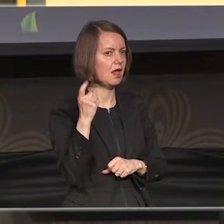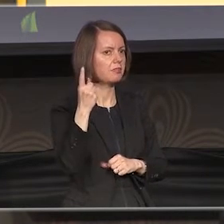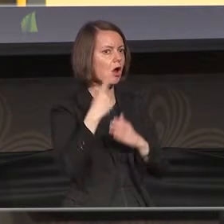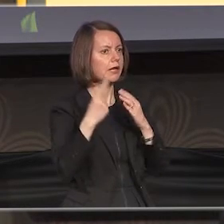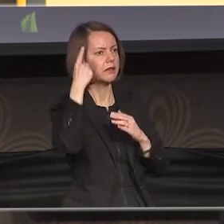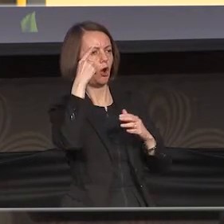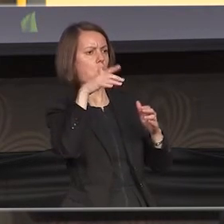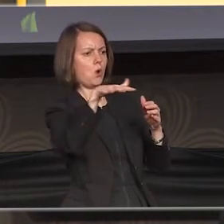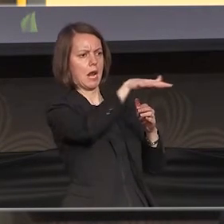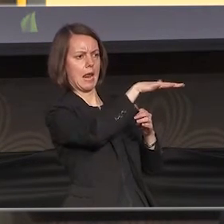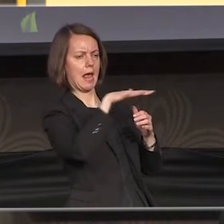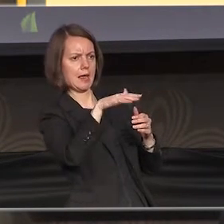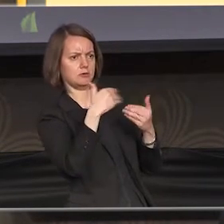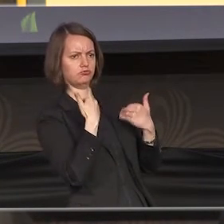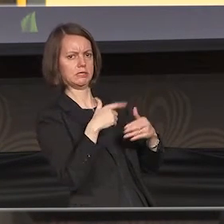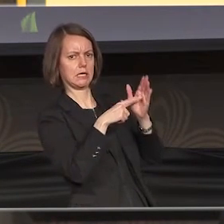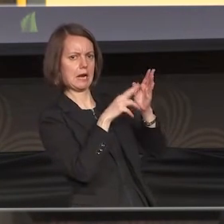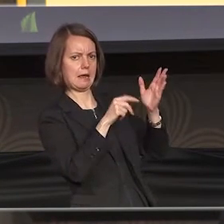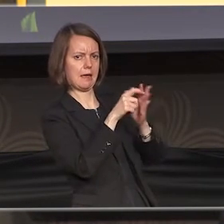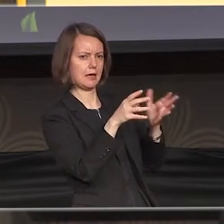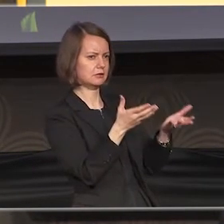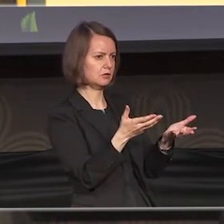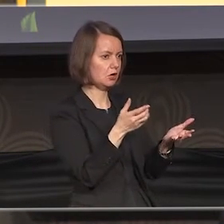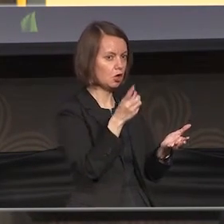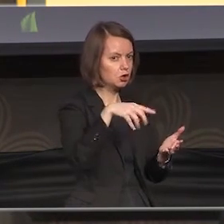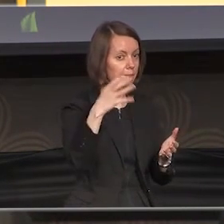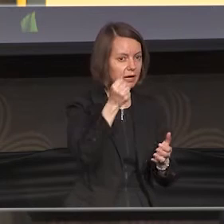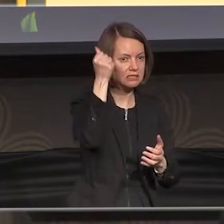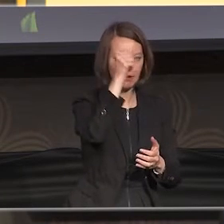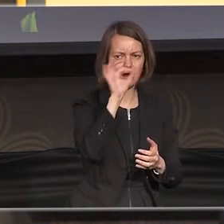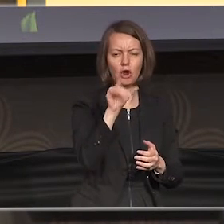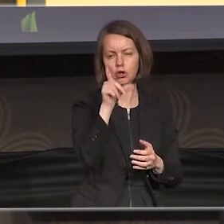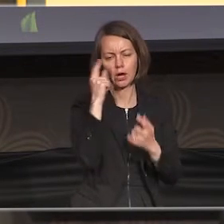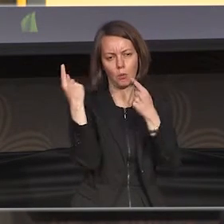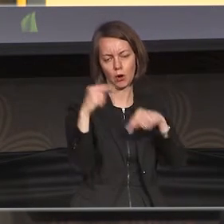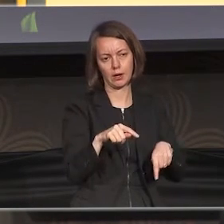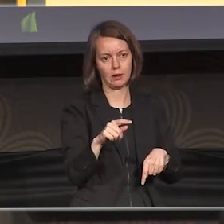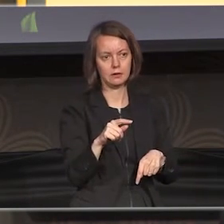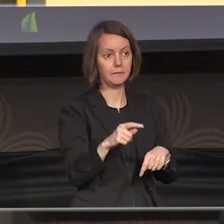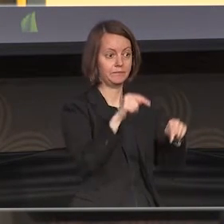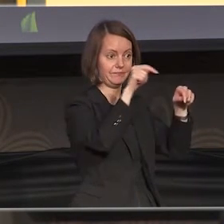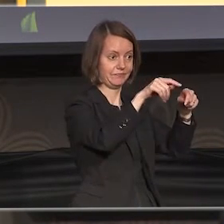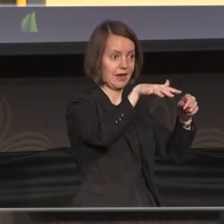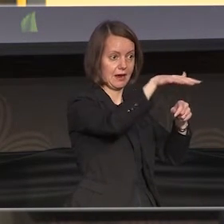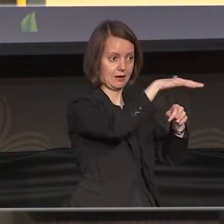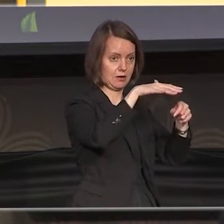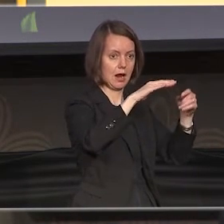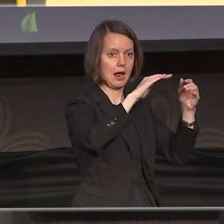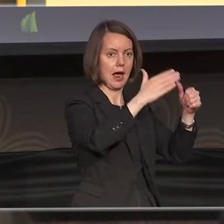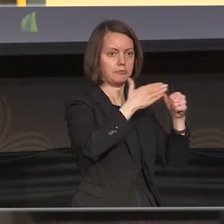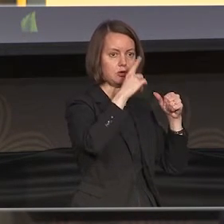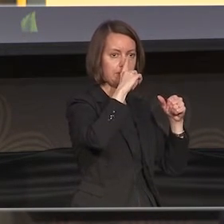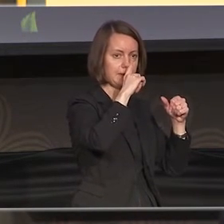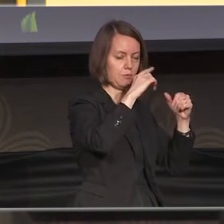sit. It is not rocket science to figure that some of these communities sit on rich mining land. And